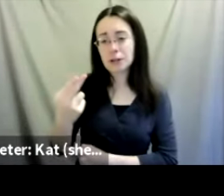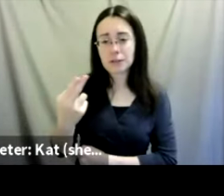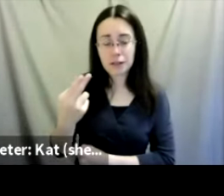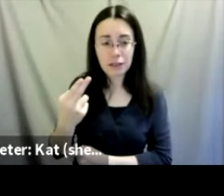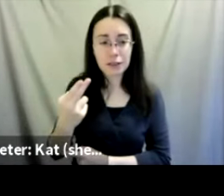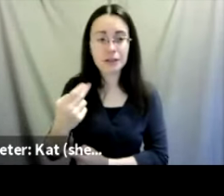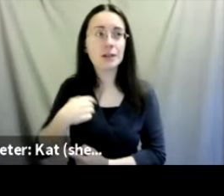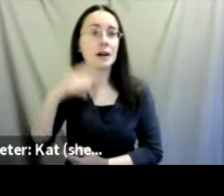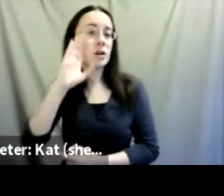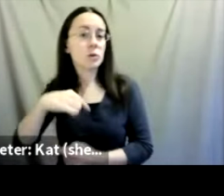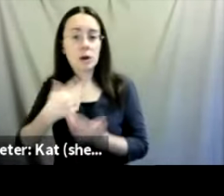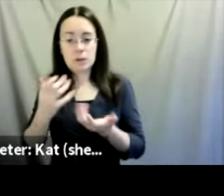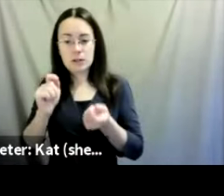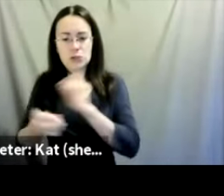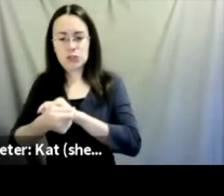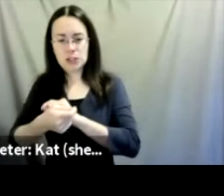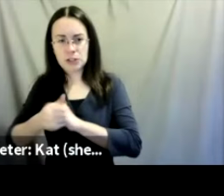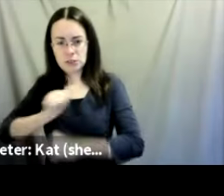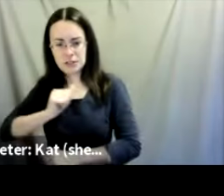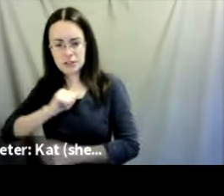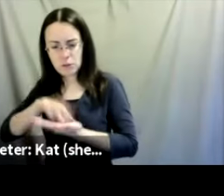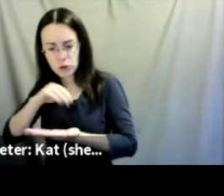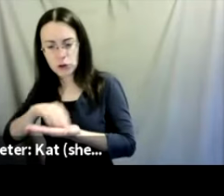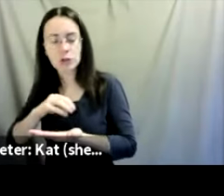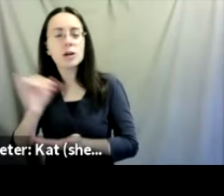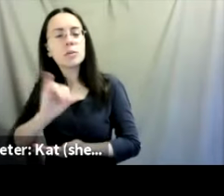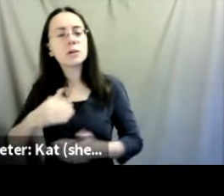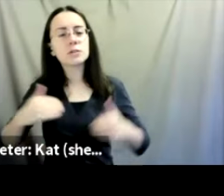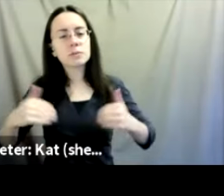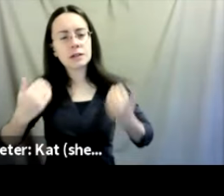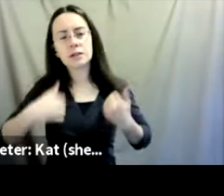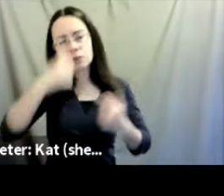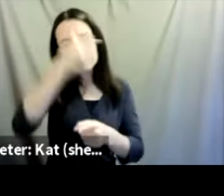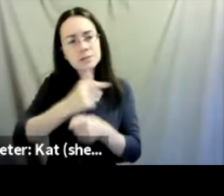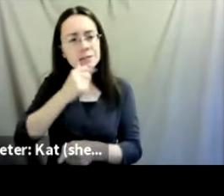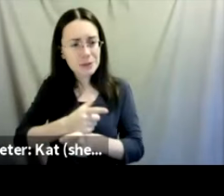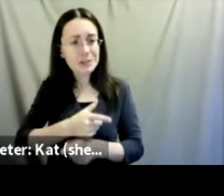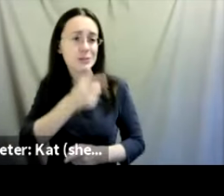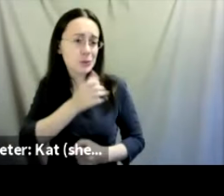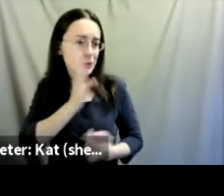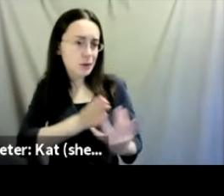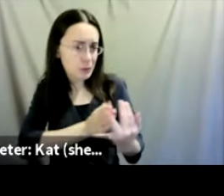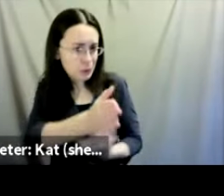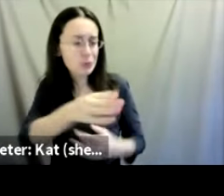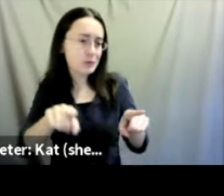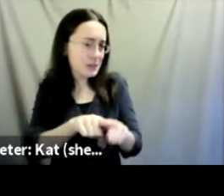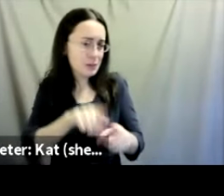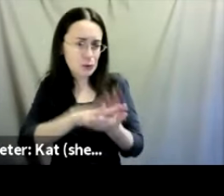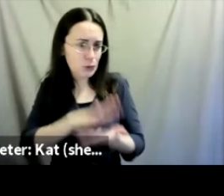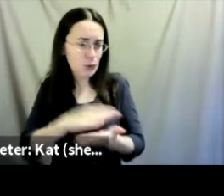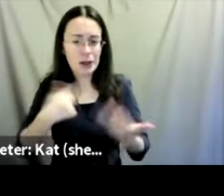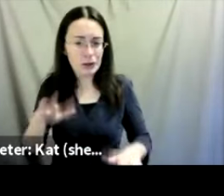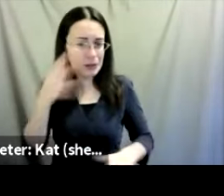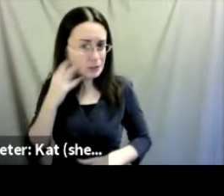for myself, but I also have younger siblings that are also going to go through the same schooling system as I. And I wanted to change that for them and